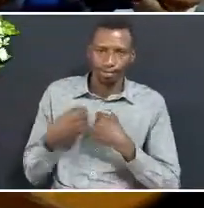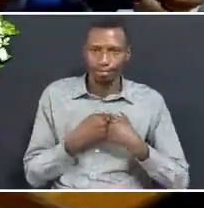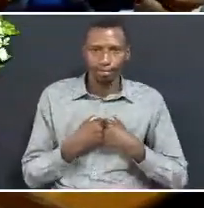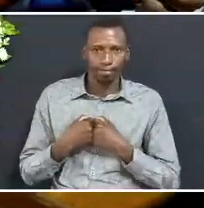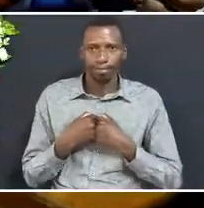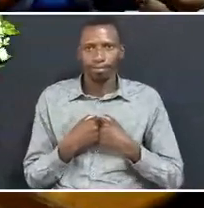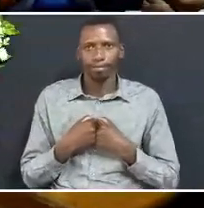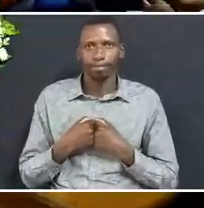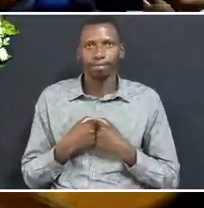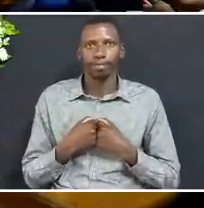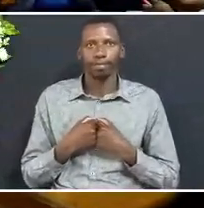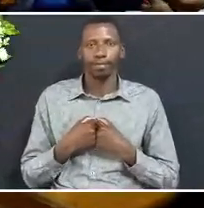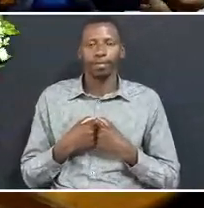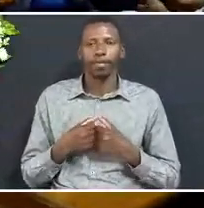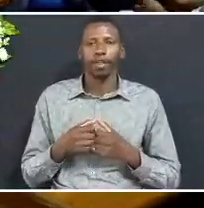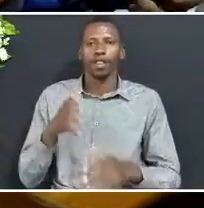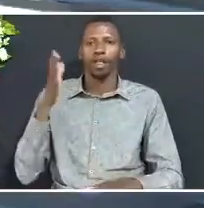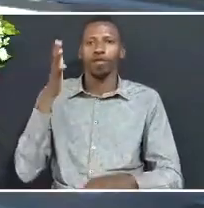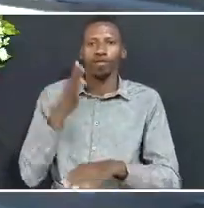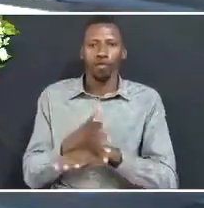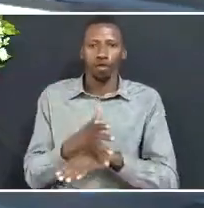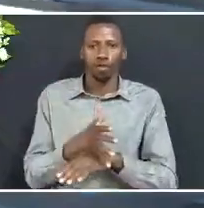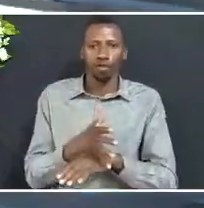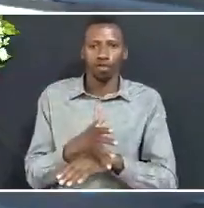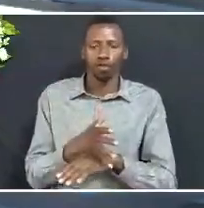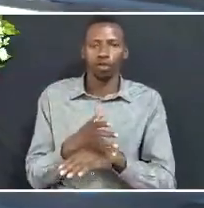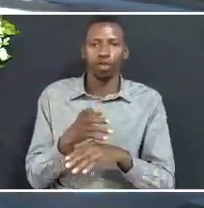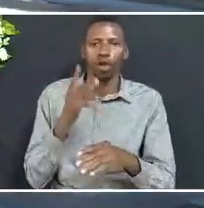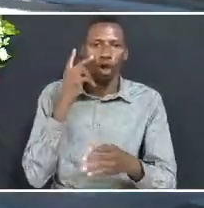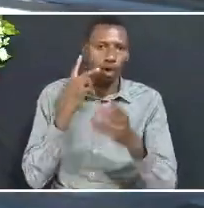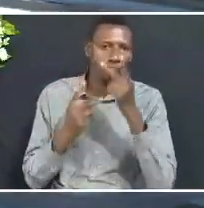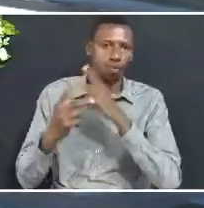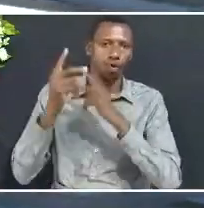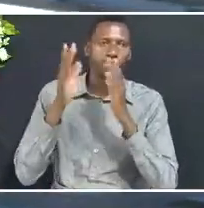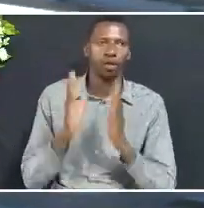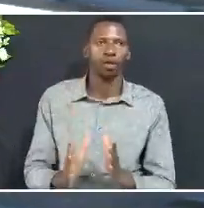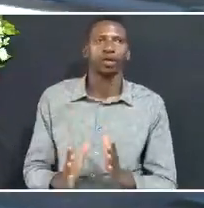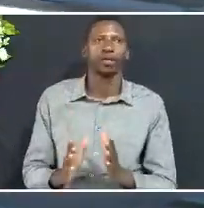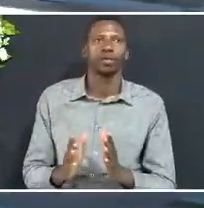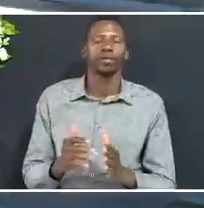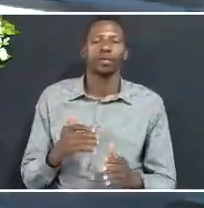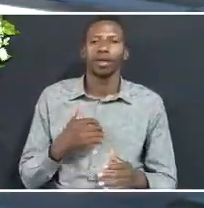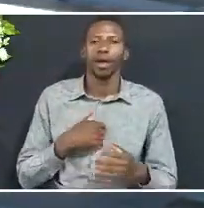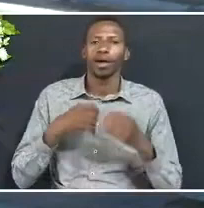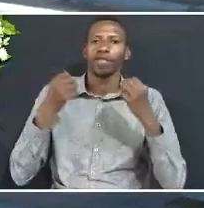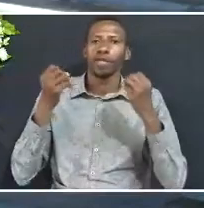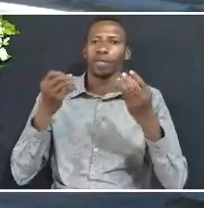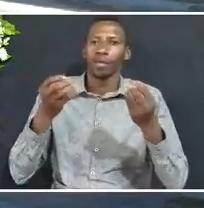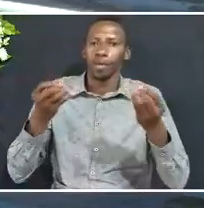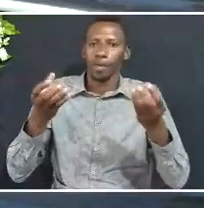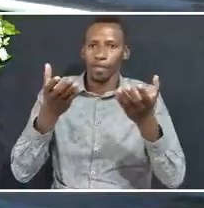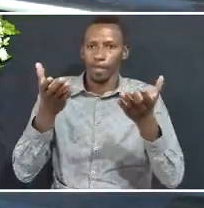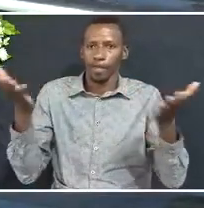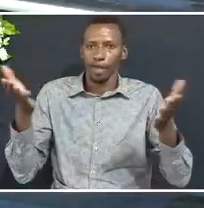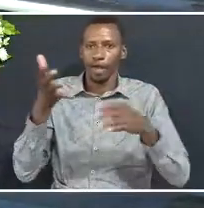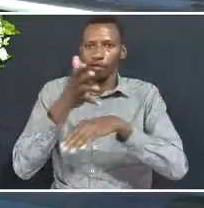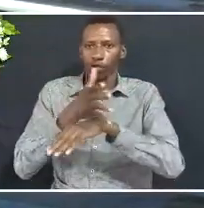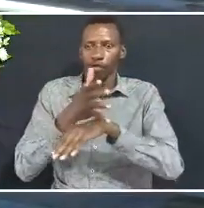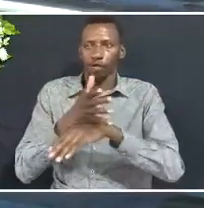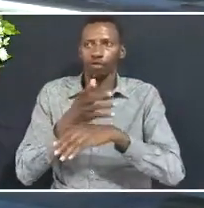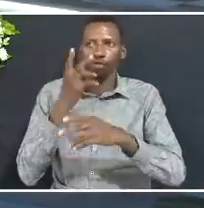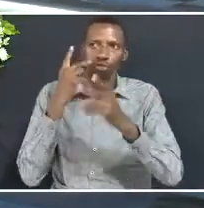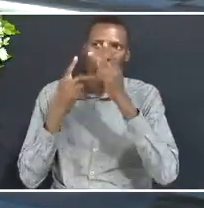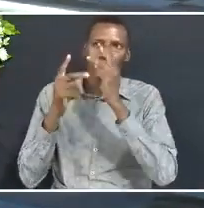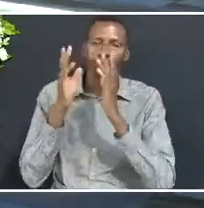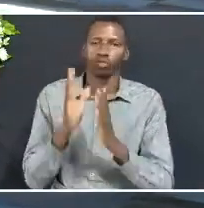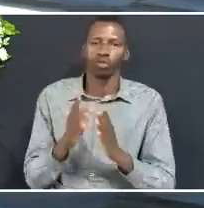the false prophets. There are many false prophets, and God's faithful people are there as well. He was alone,